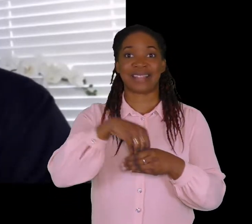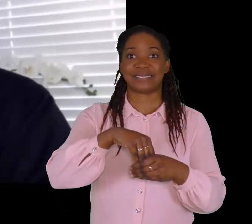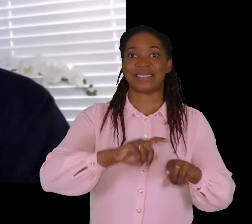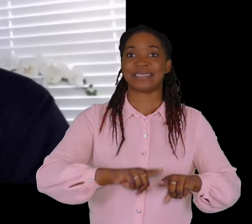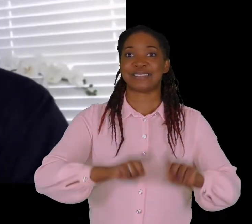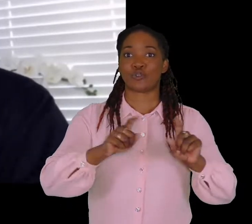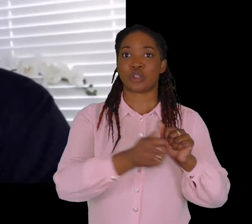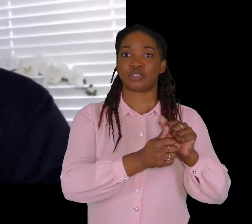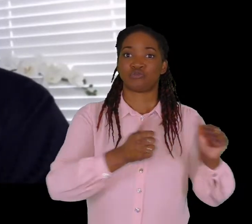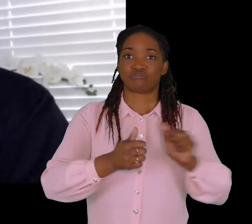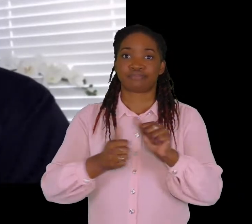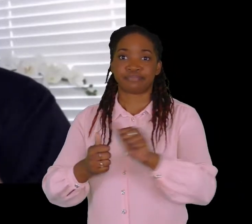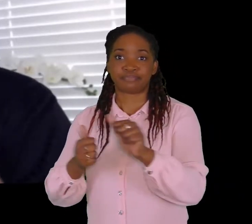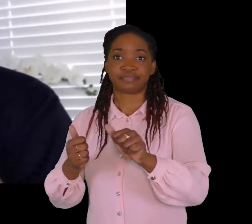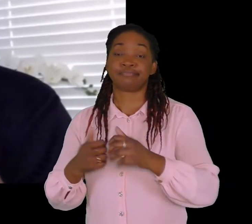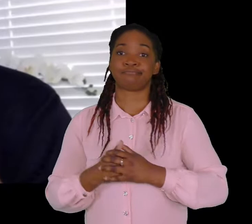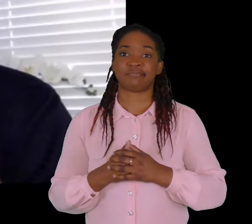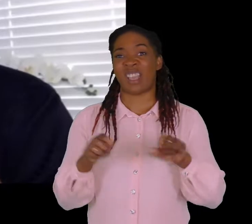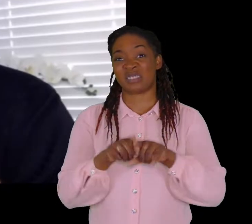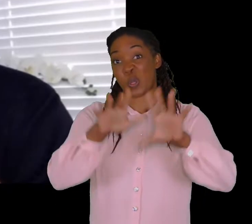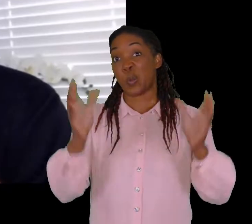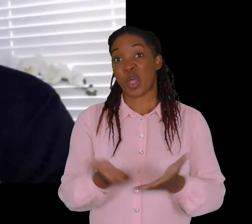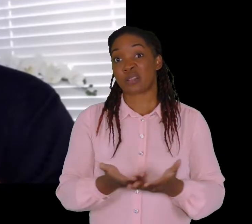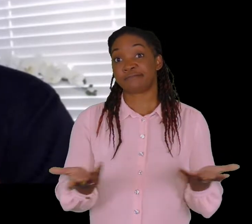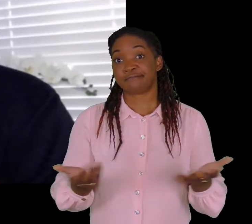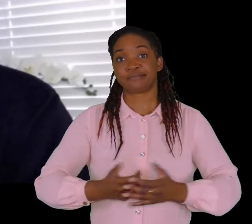infrastructures around Britain or in the world.